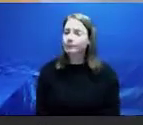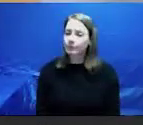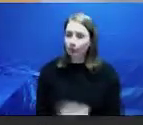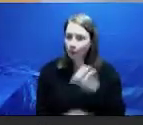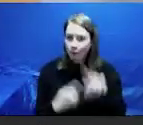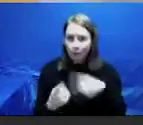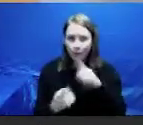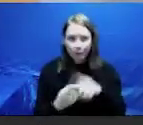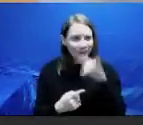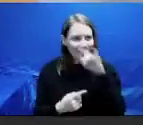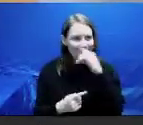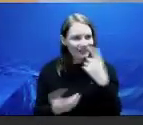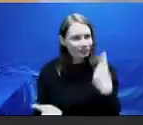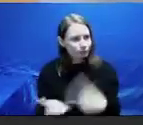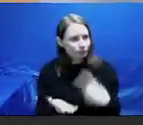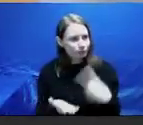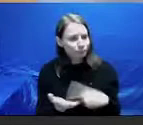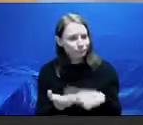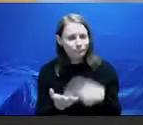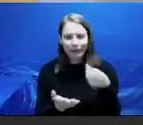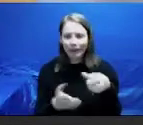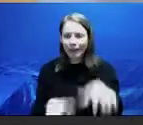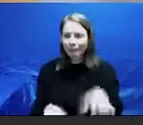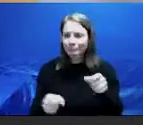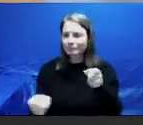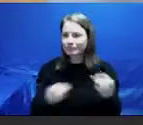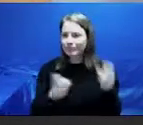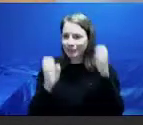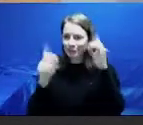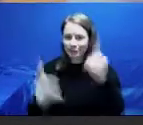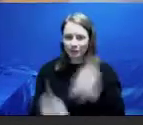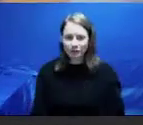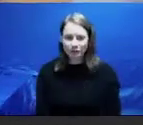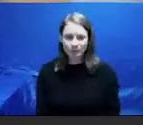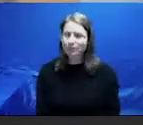they're in charge of their education. the suburbs would die off.